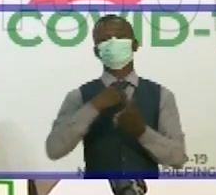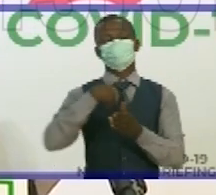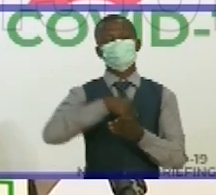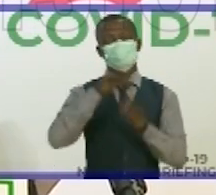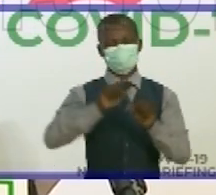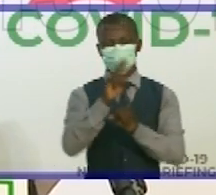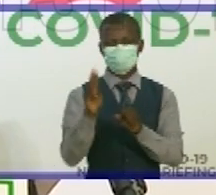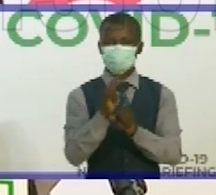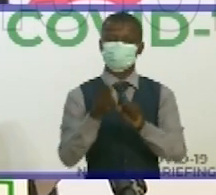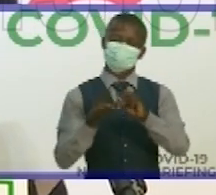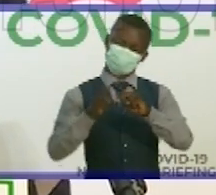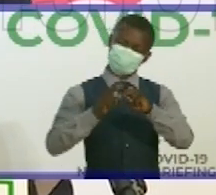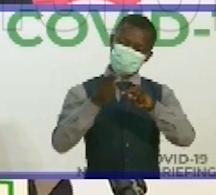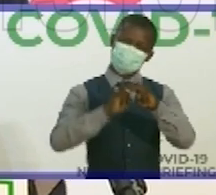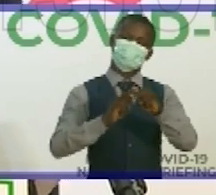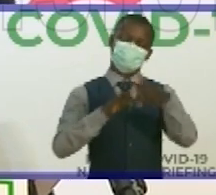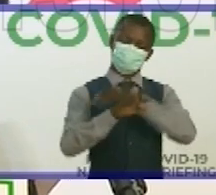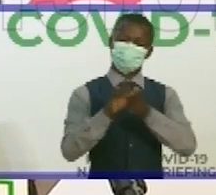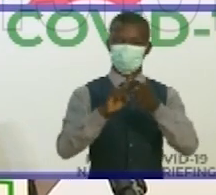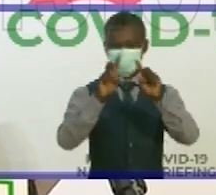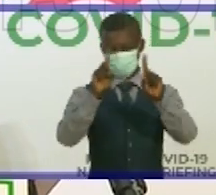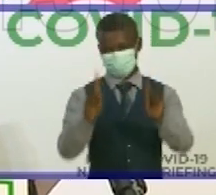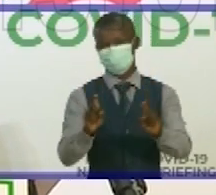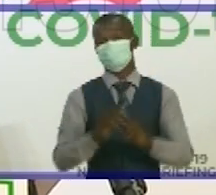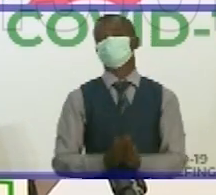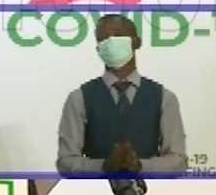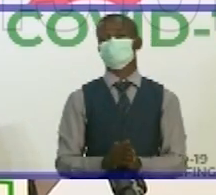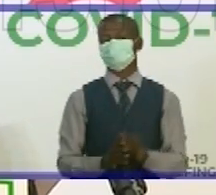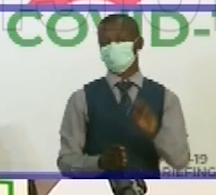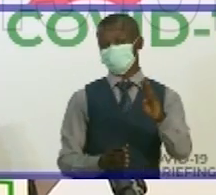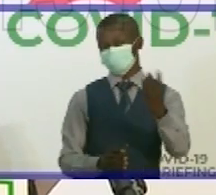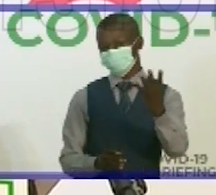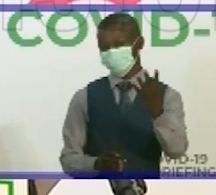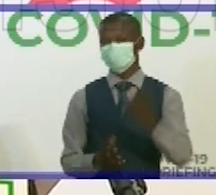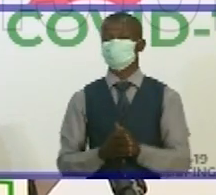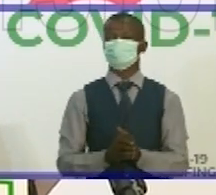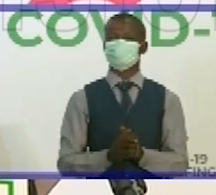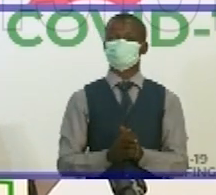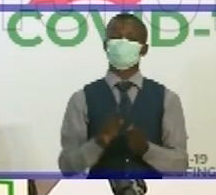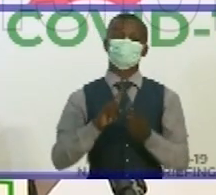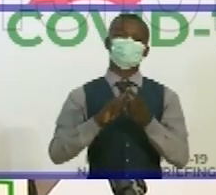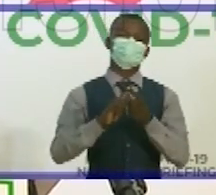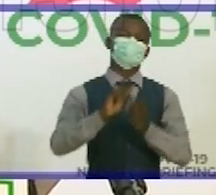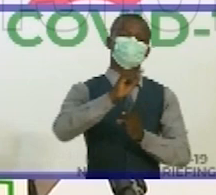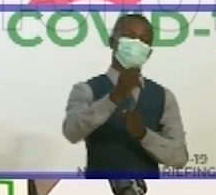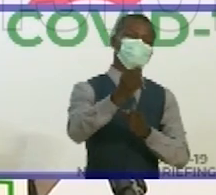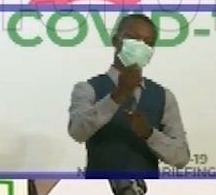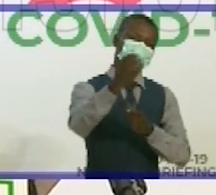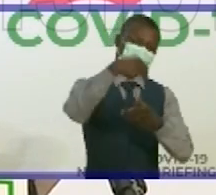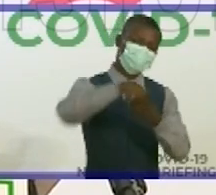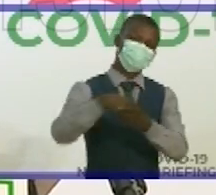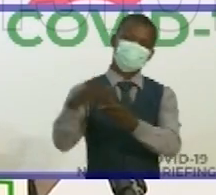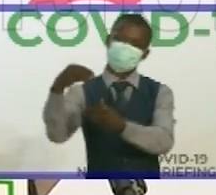increase access to testing. The fourth point is to include the private sector in our